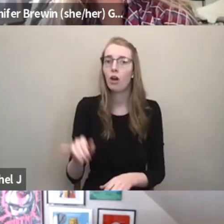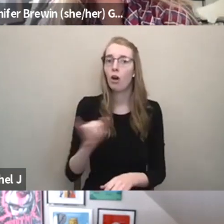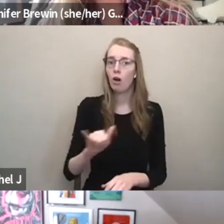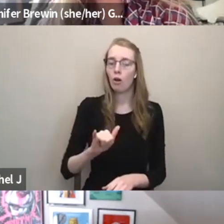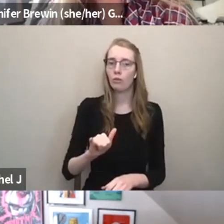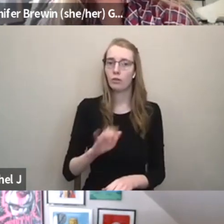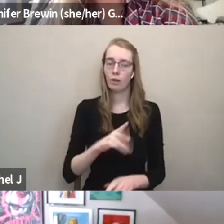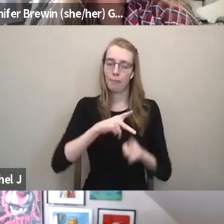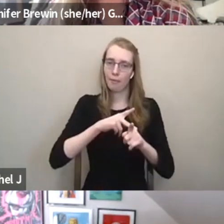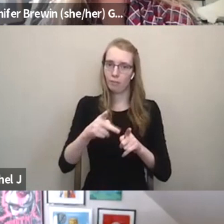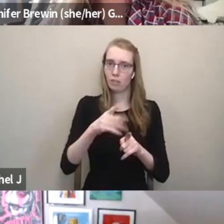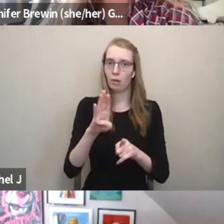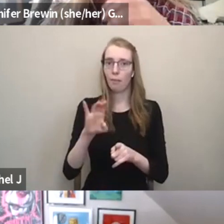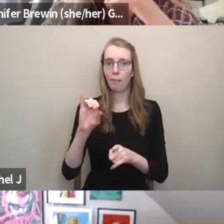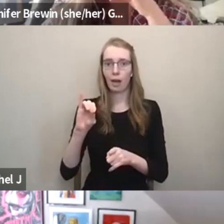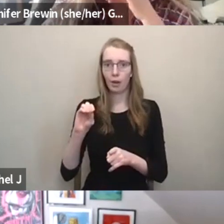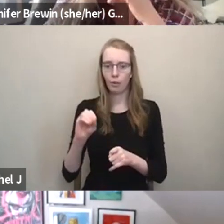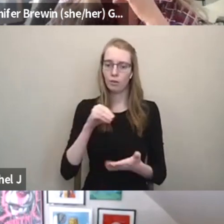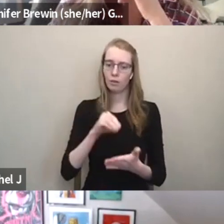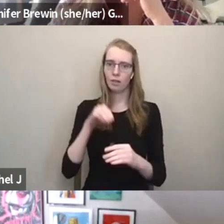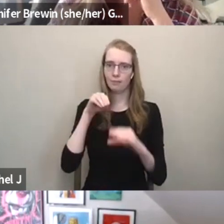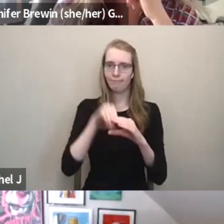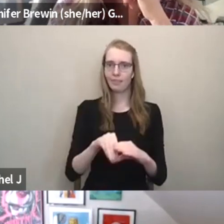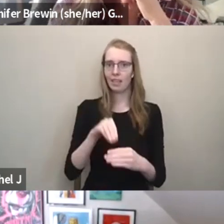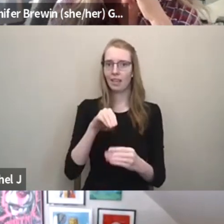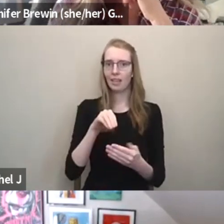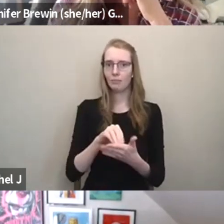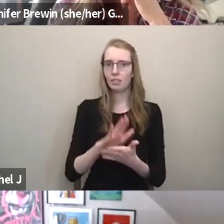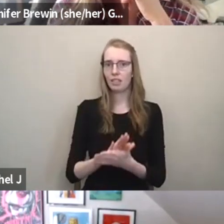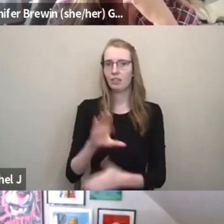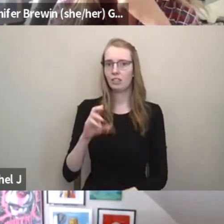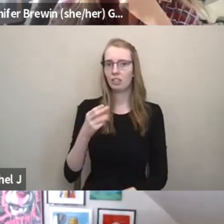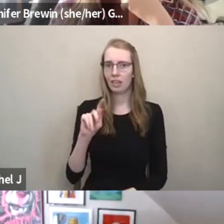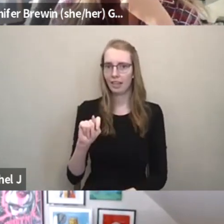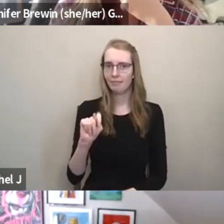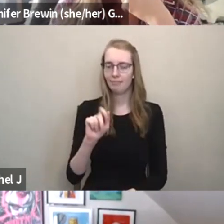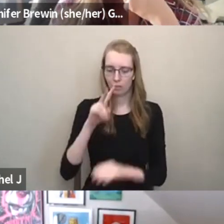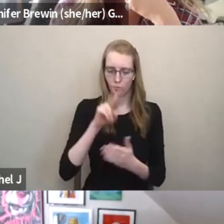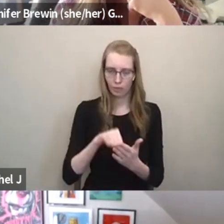ones. But I will turn over the meeting to the 3 of you to lead us through.